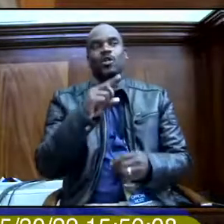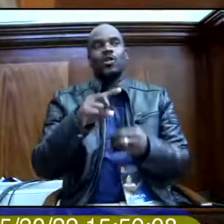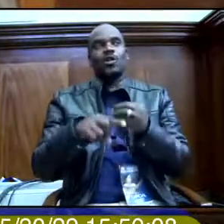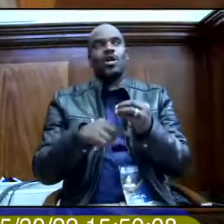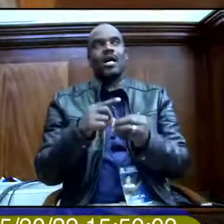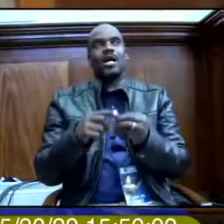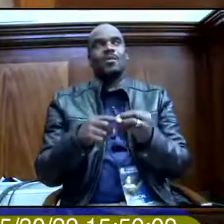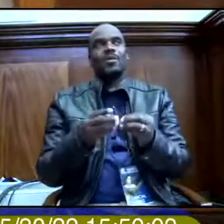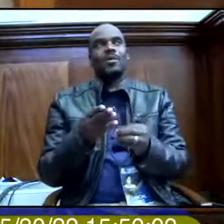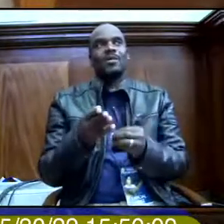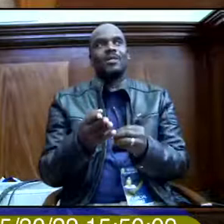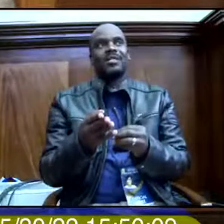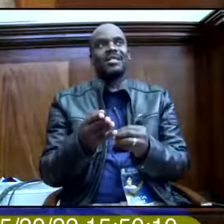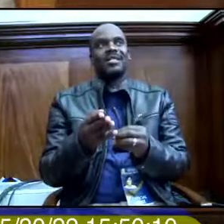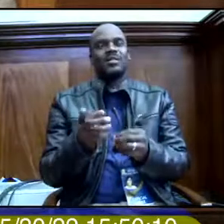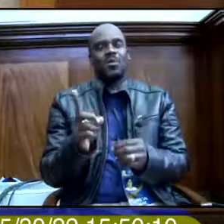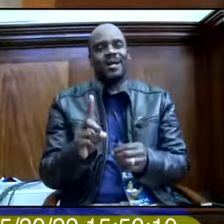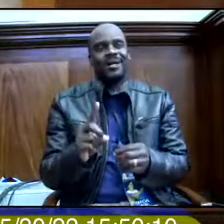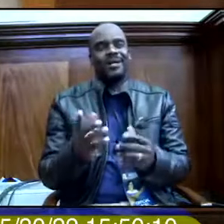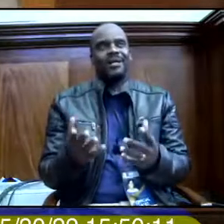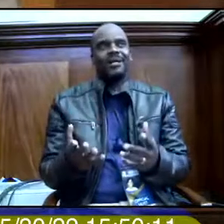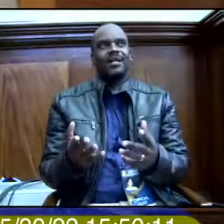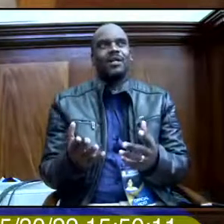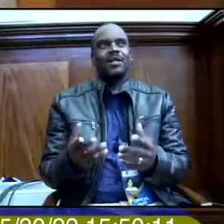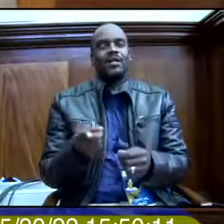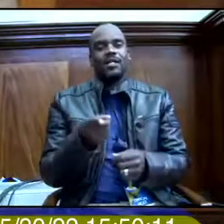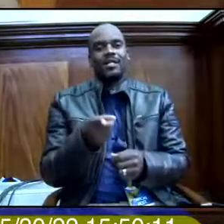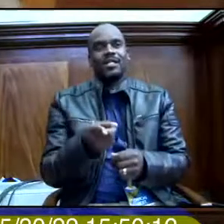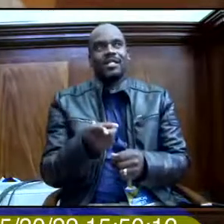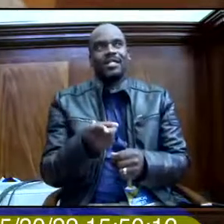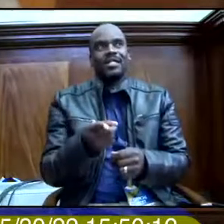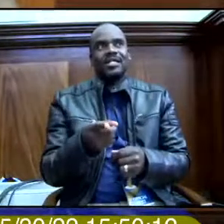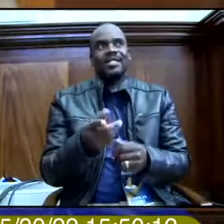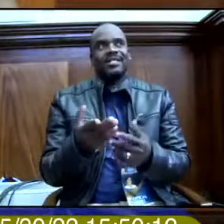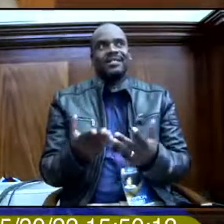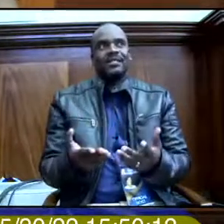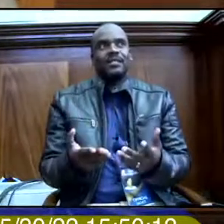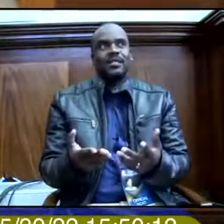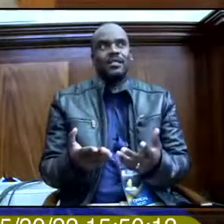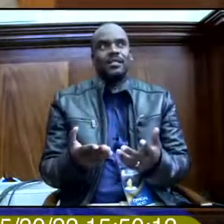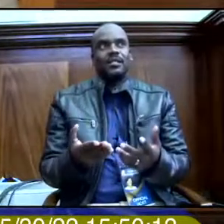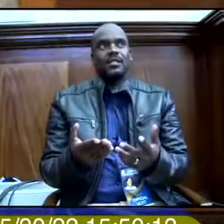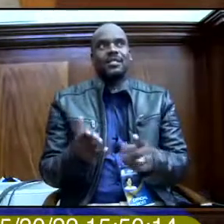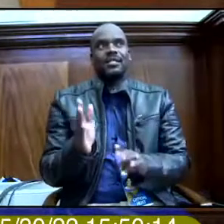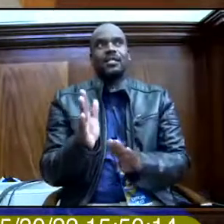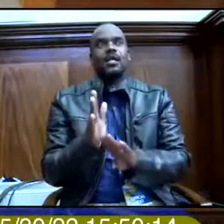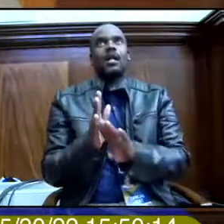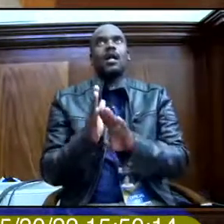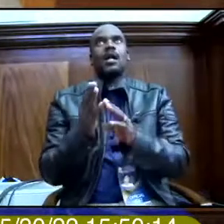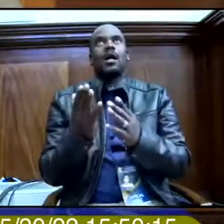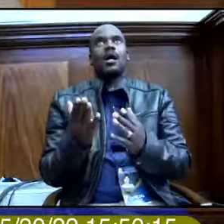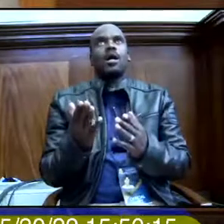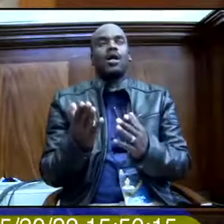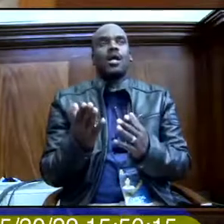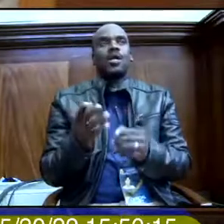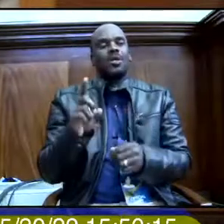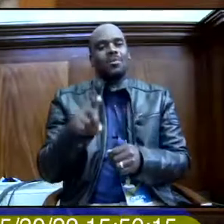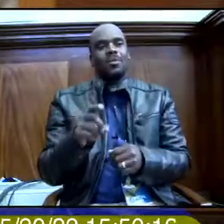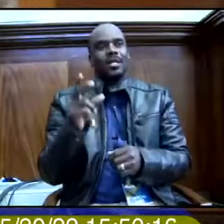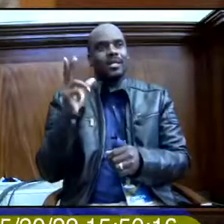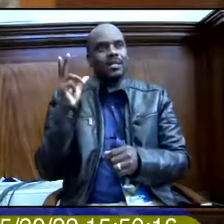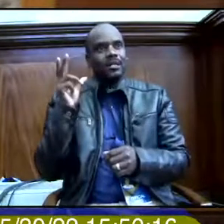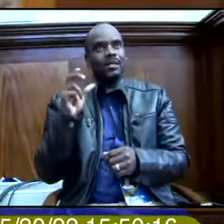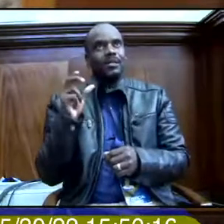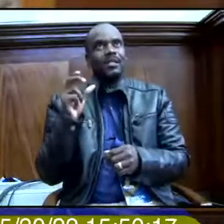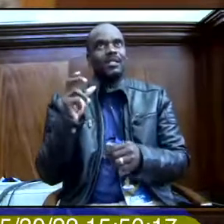fiscals whatever is whatever that is produced in our country certainly in areas of food and drinks must elicit tax